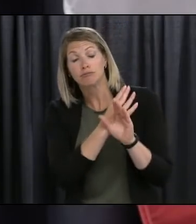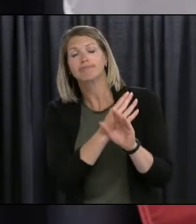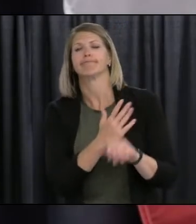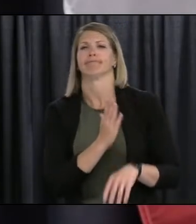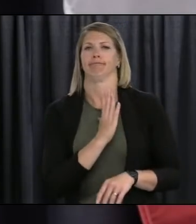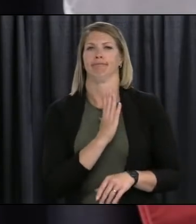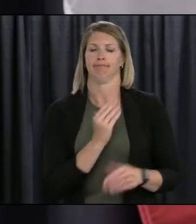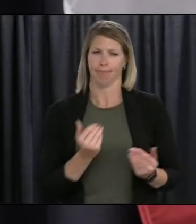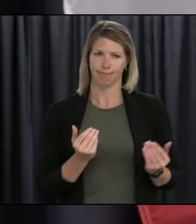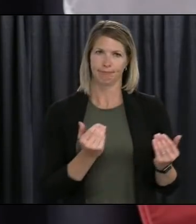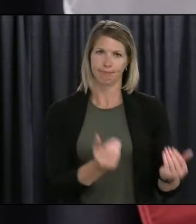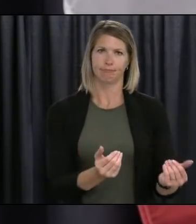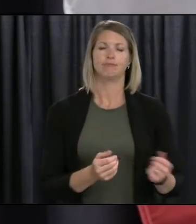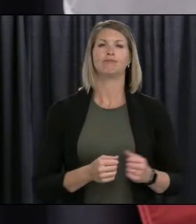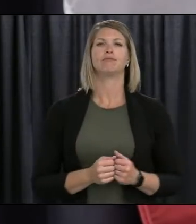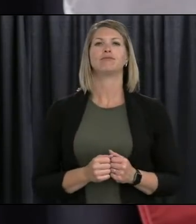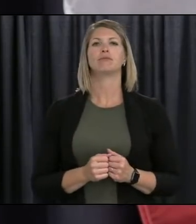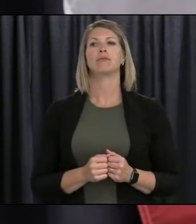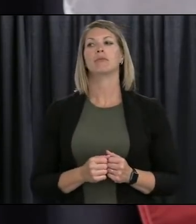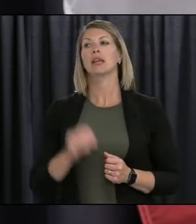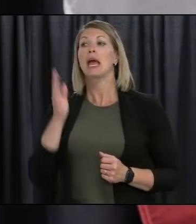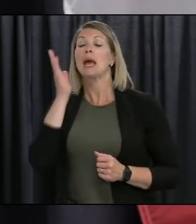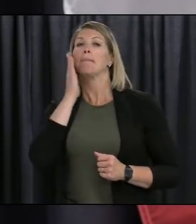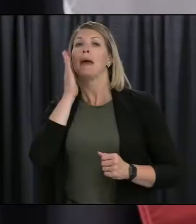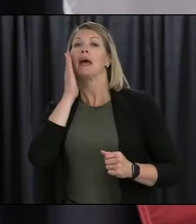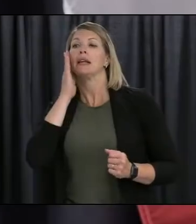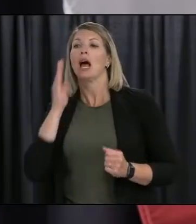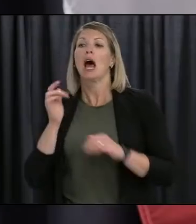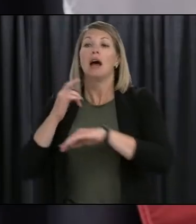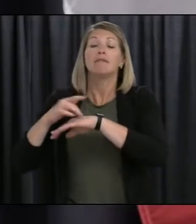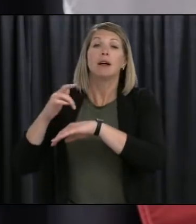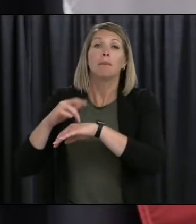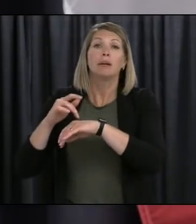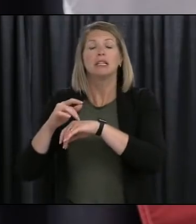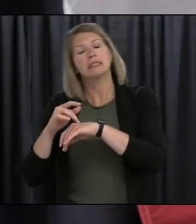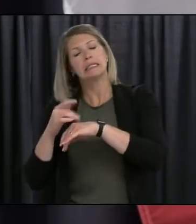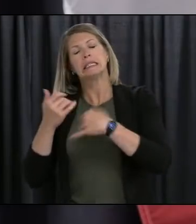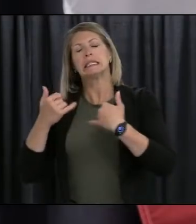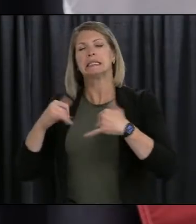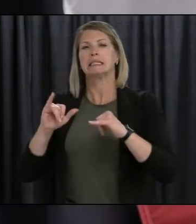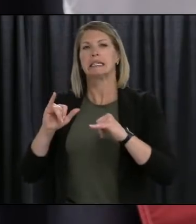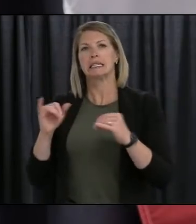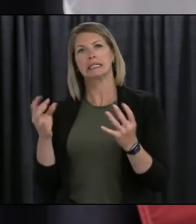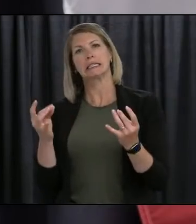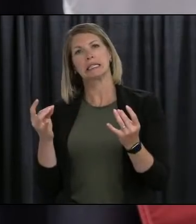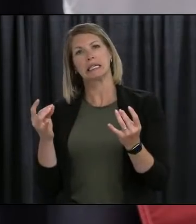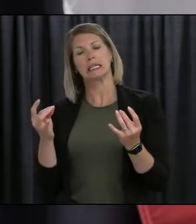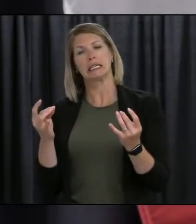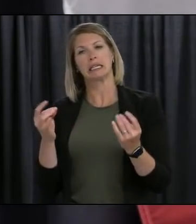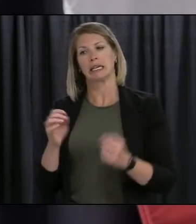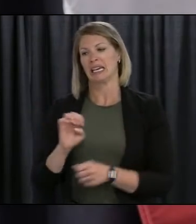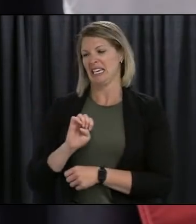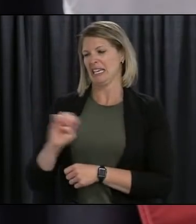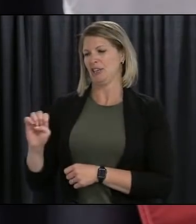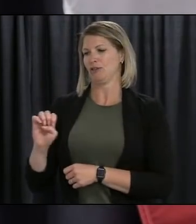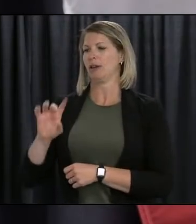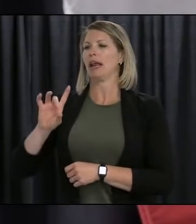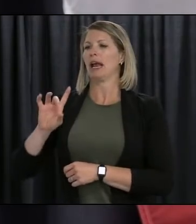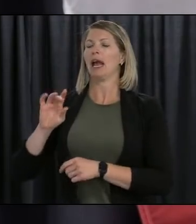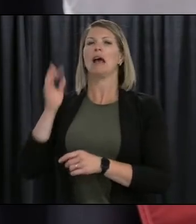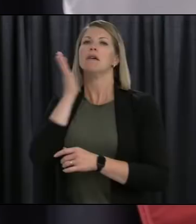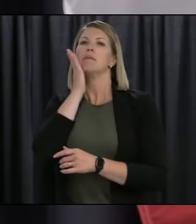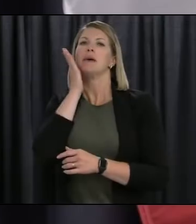Bed occupancy has been a topical issue, and as of yesterday, Eastern Health sits at 81%, Central Health at